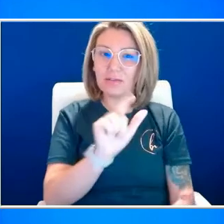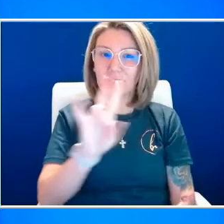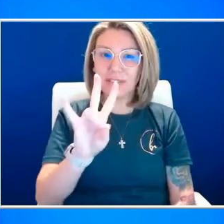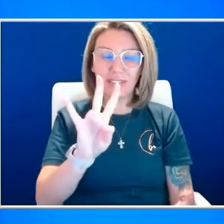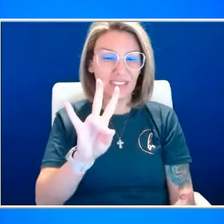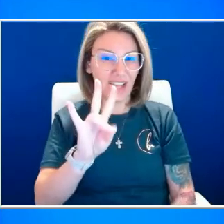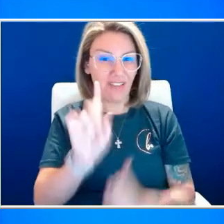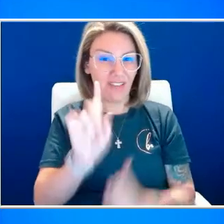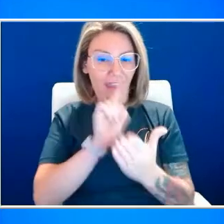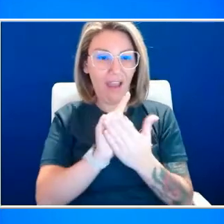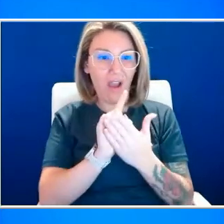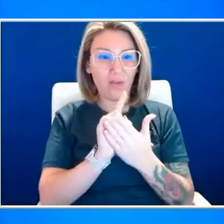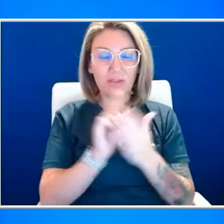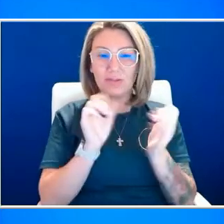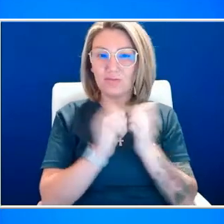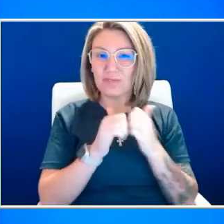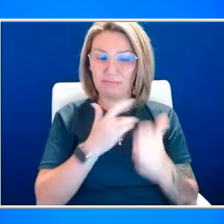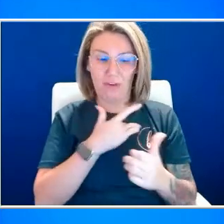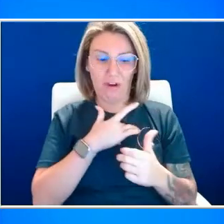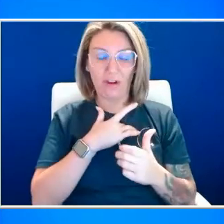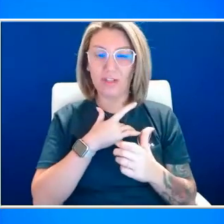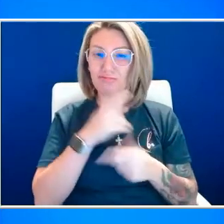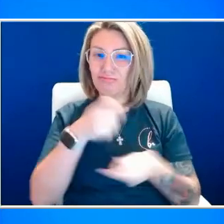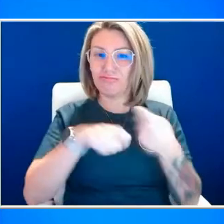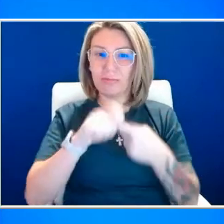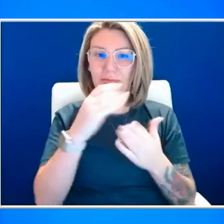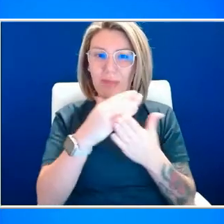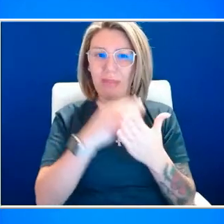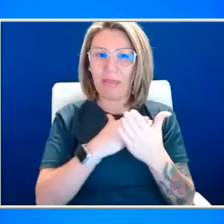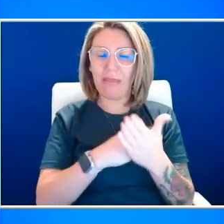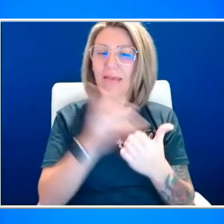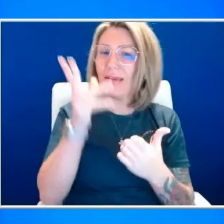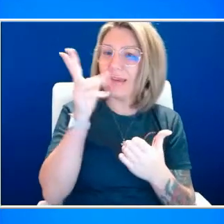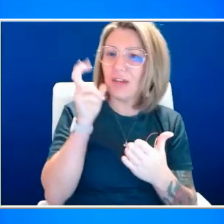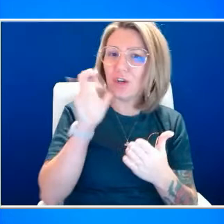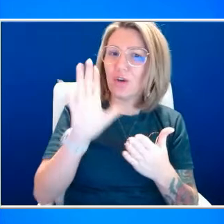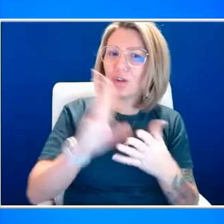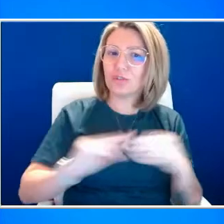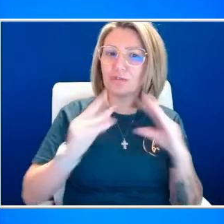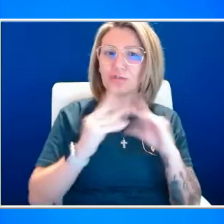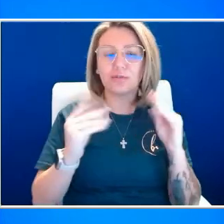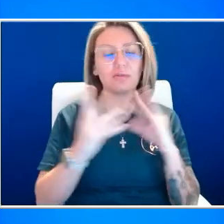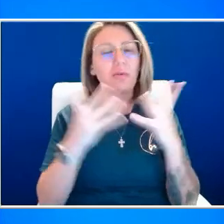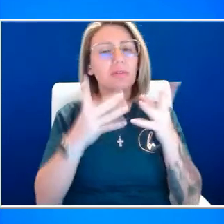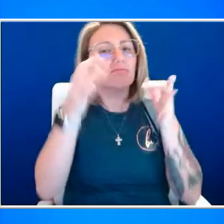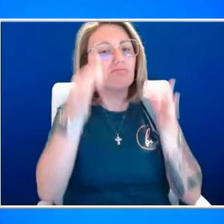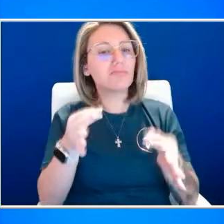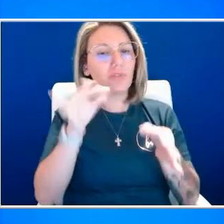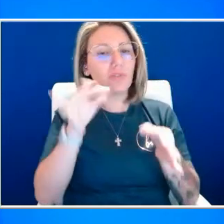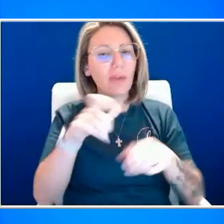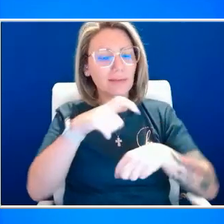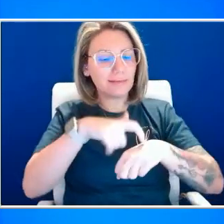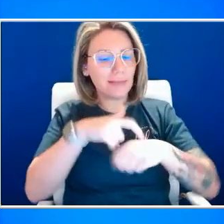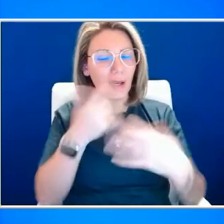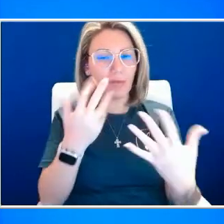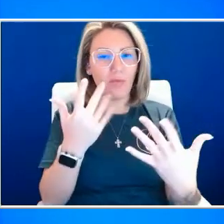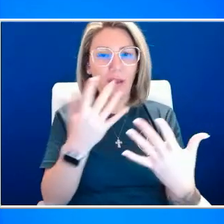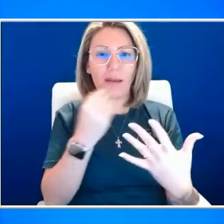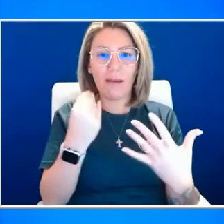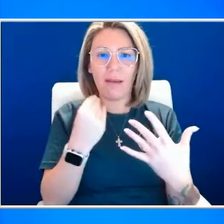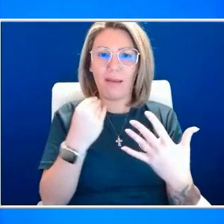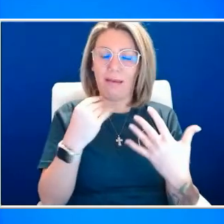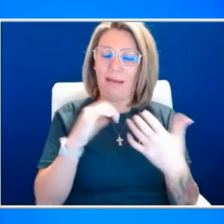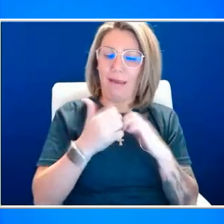We're going to hear her story, learn what determines those wait times, and see what recovery from such a serious operation